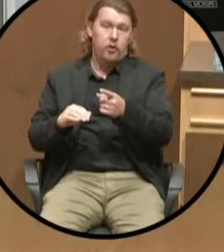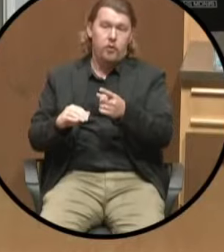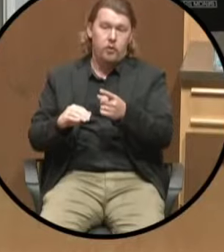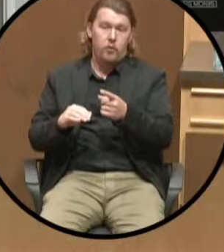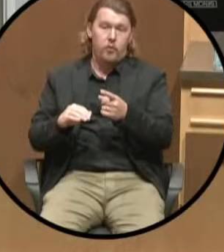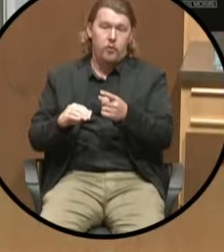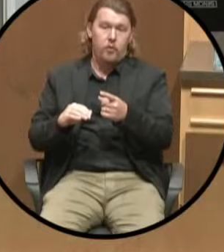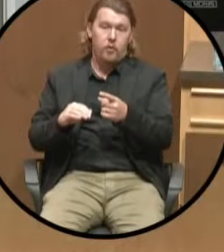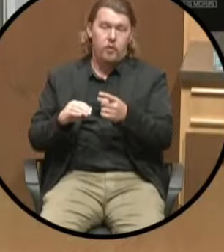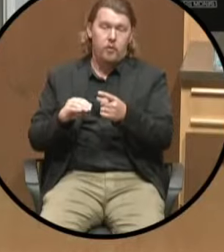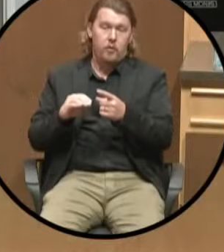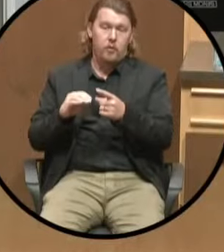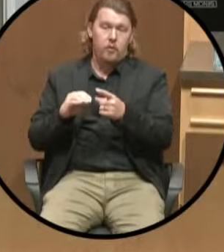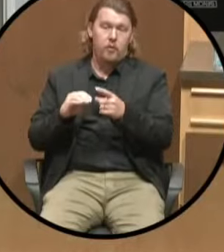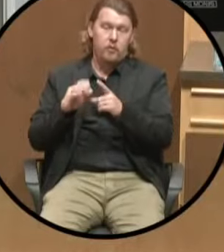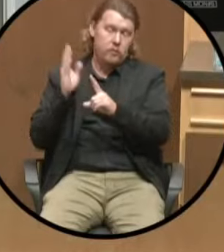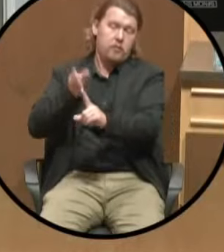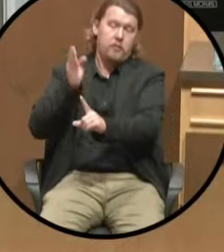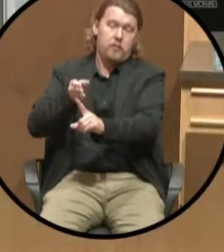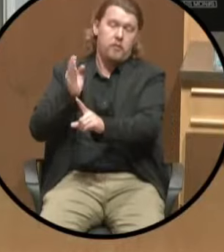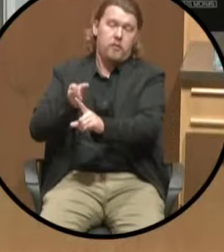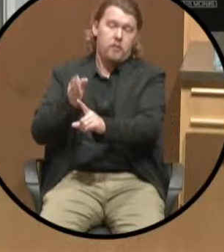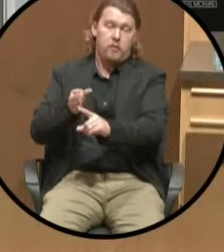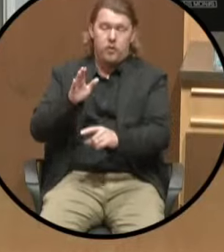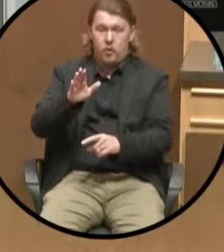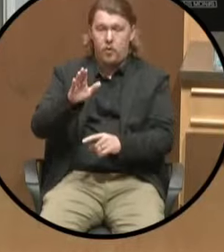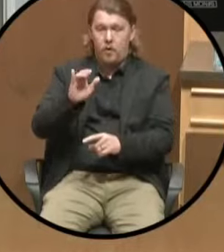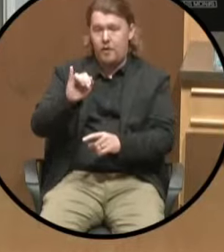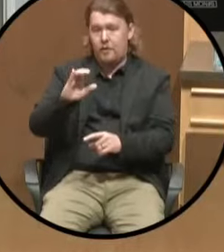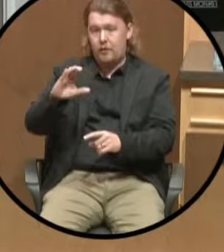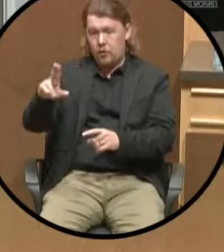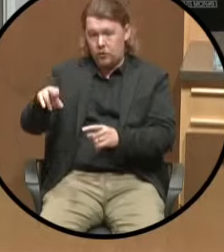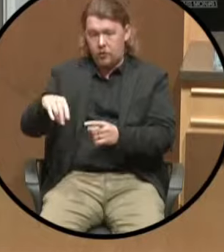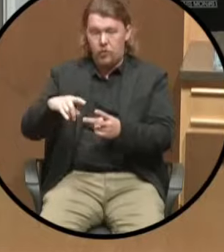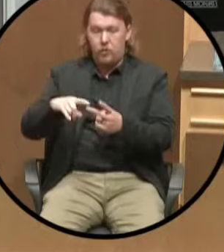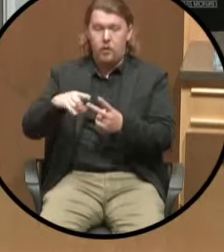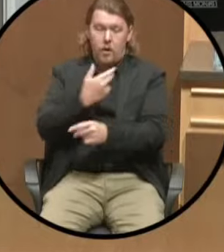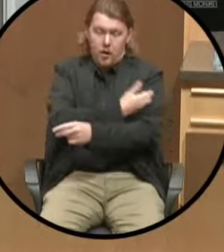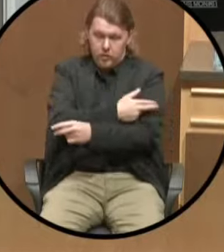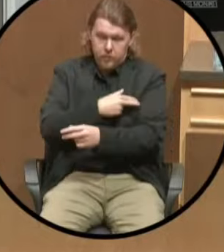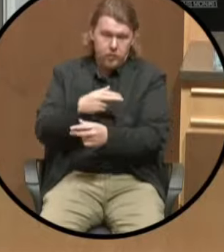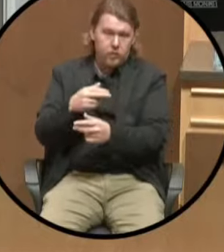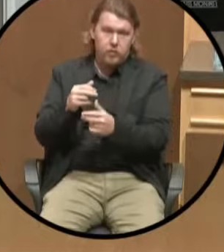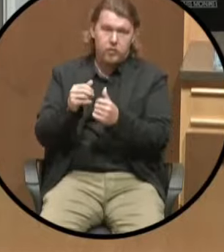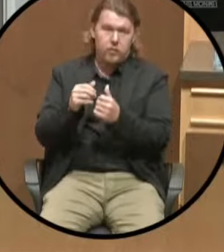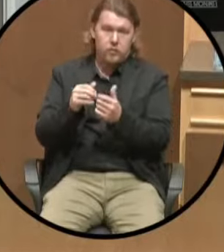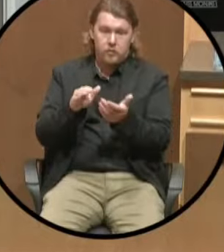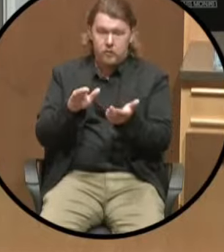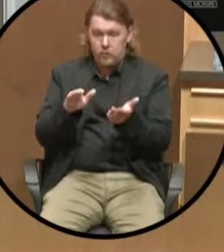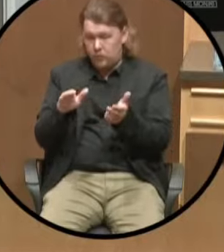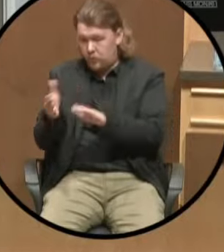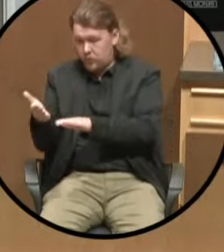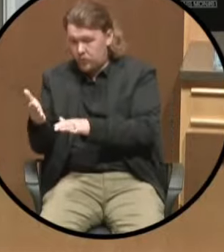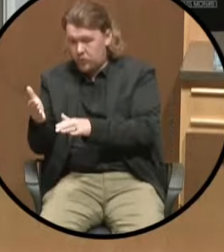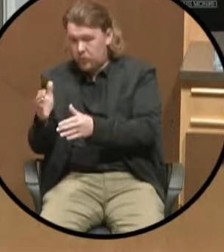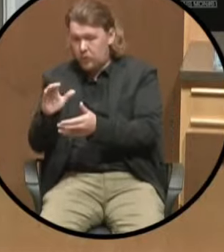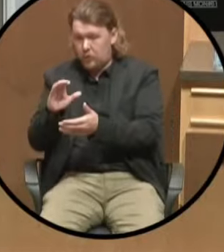your healthcare system and the ICUs, with the mortality rate of what it is